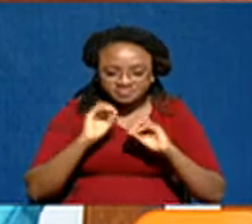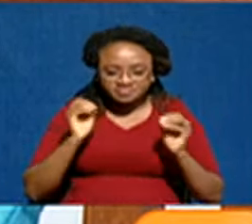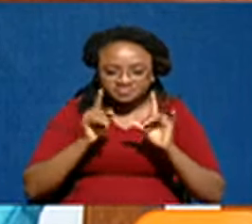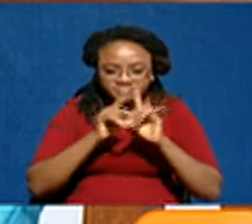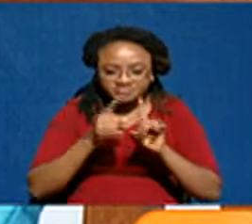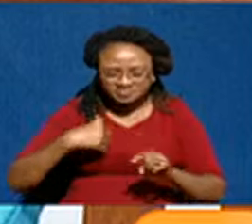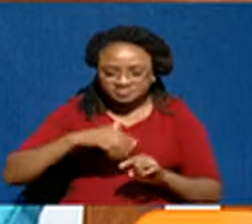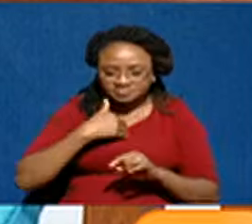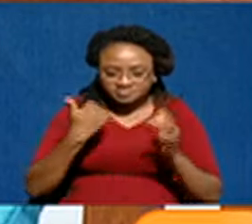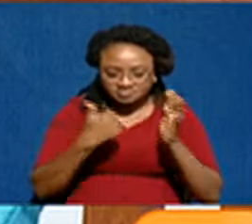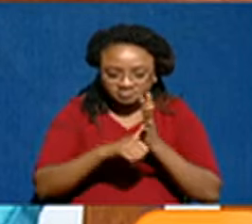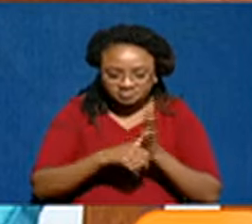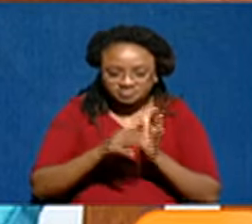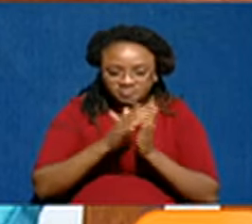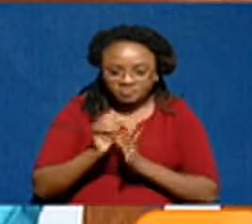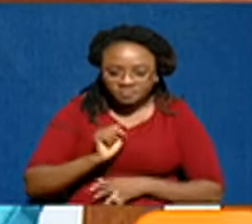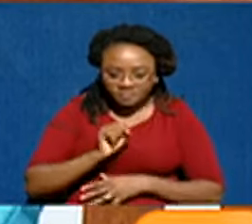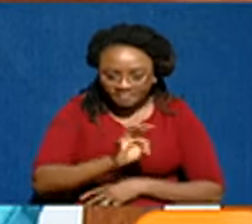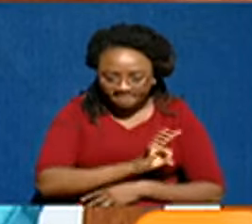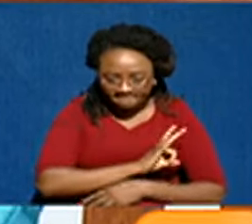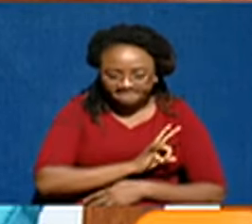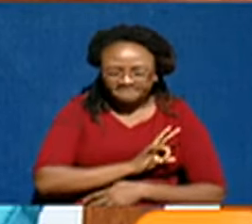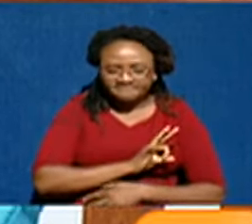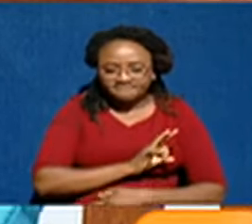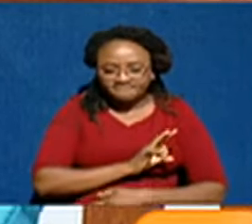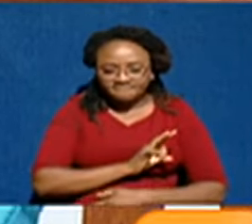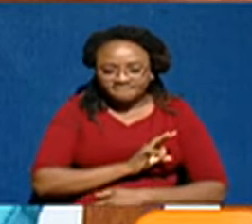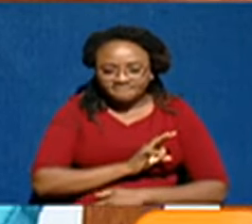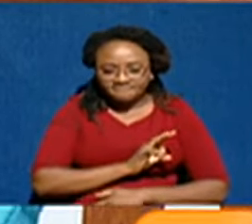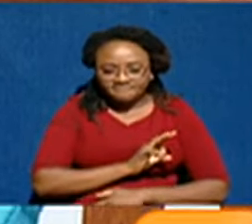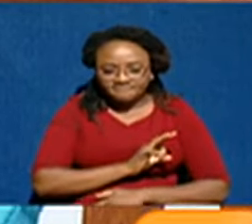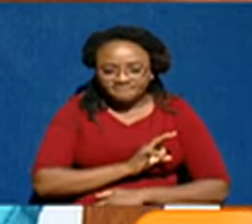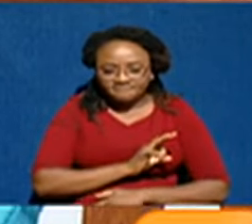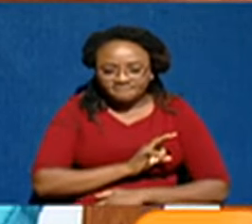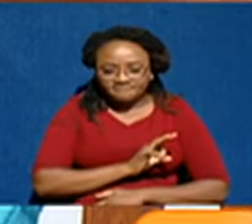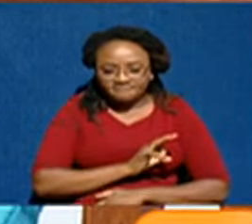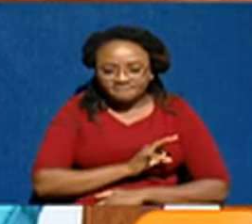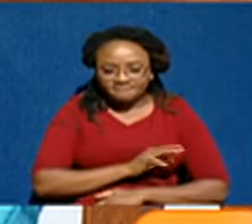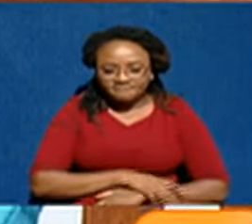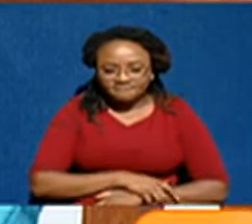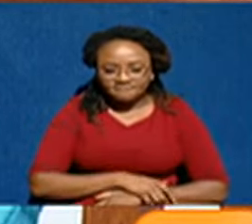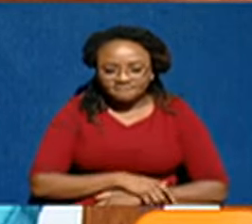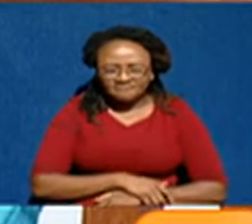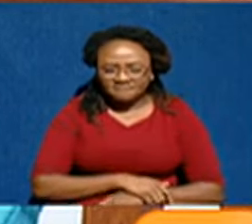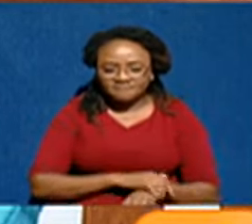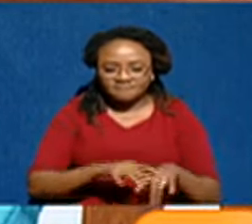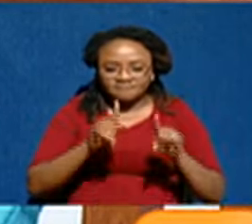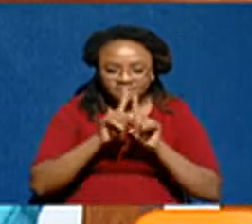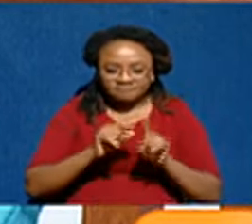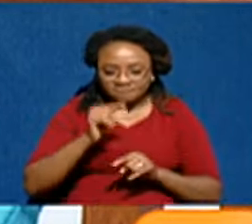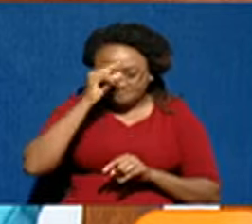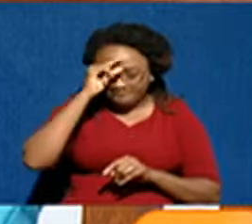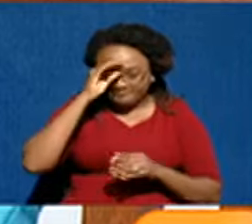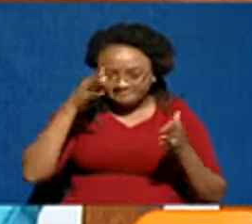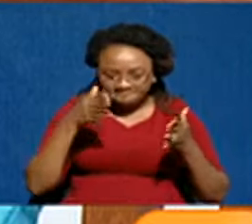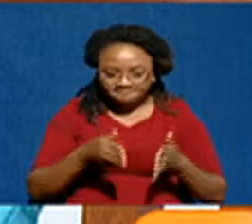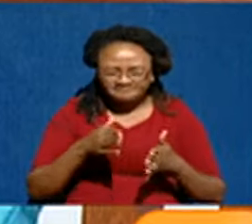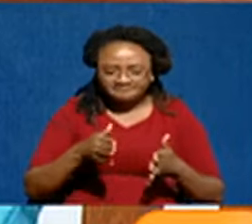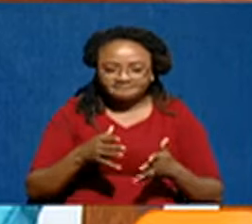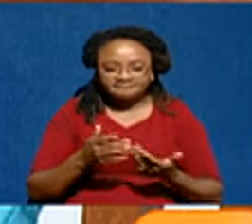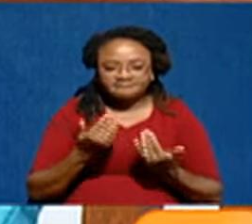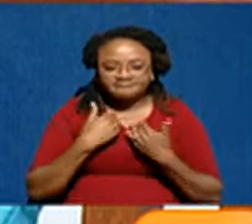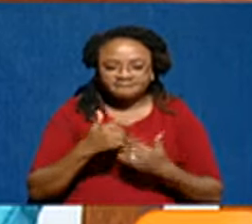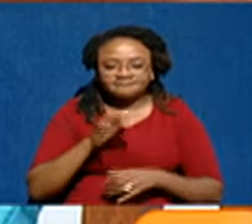staff. Our laboratory laboratories are understaffed. The government currently has a paltry less